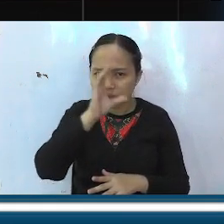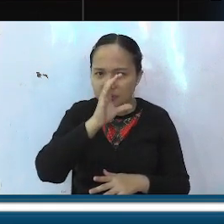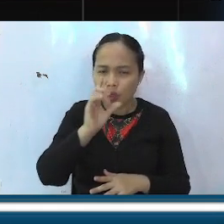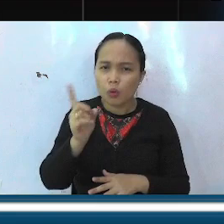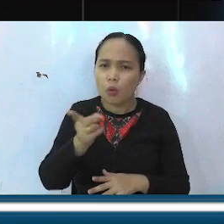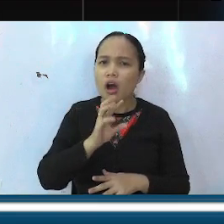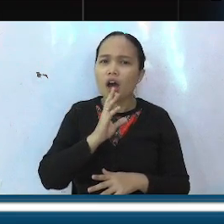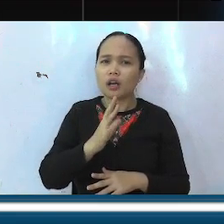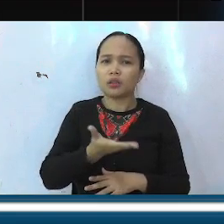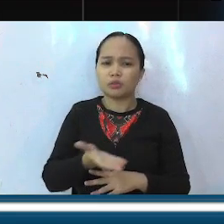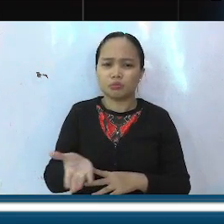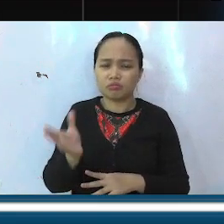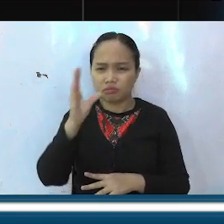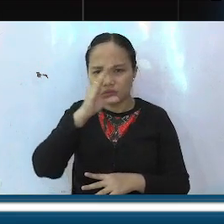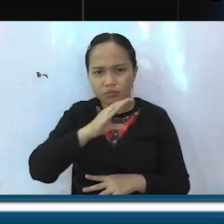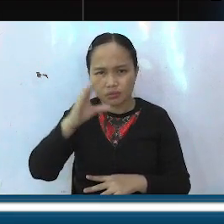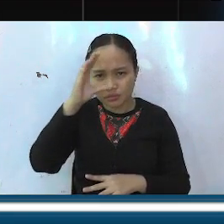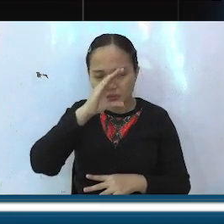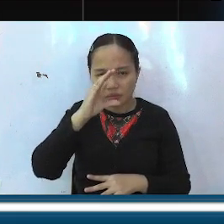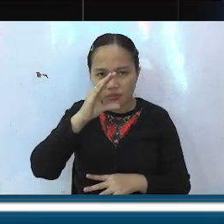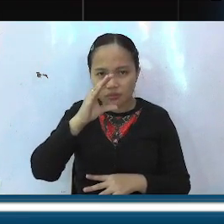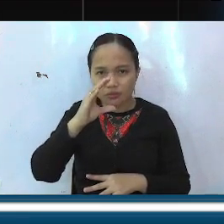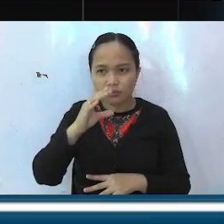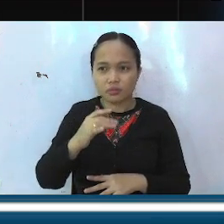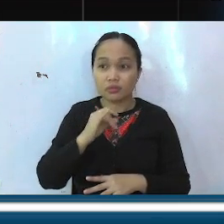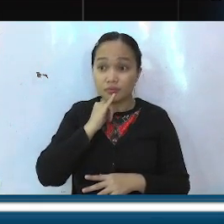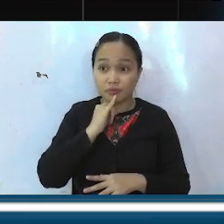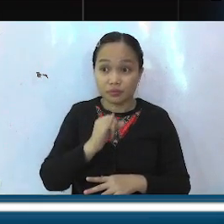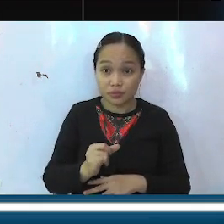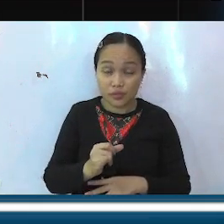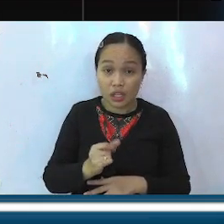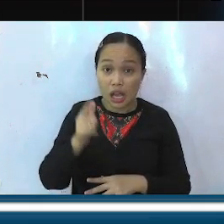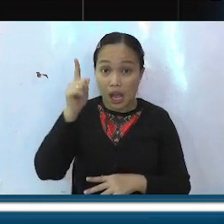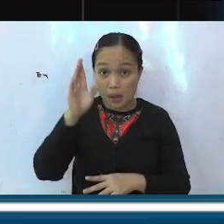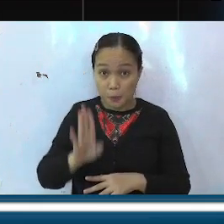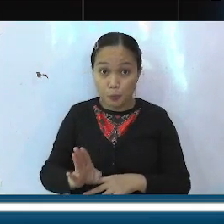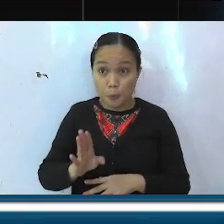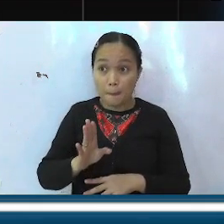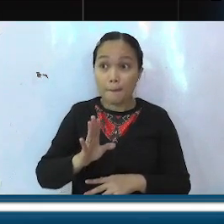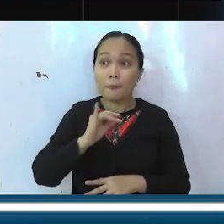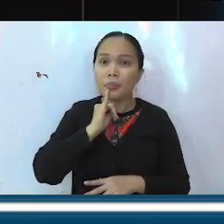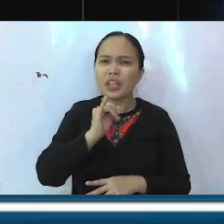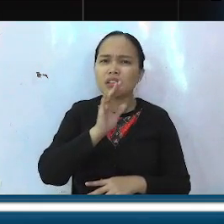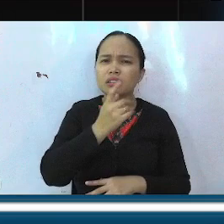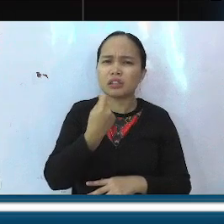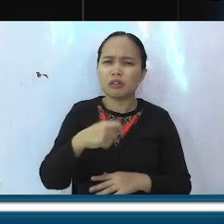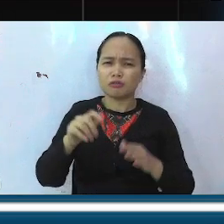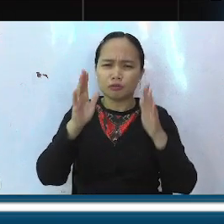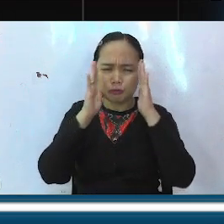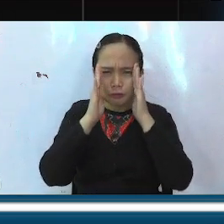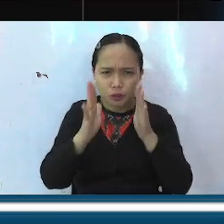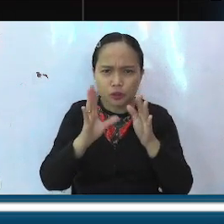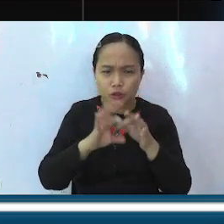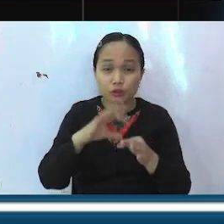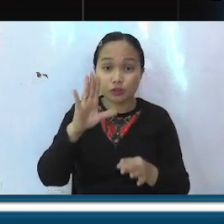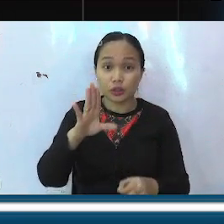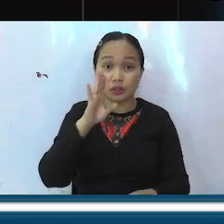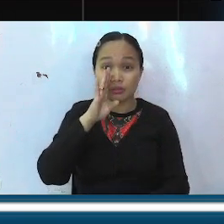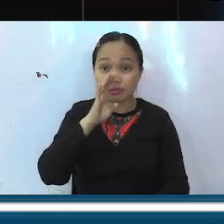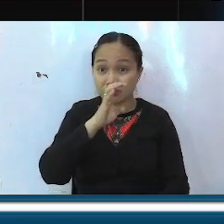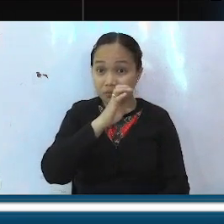good. What are you seeking? That's good. Is God the apple of your eye? Uh-huh. Come